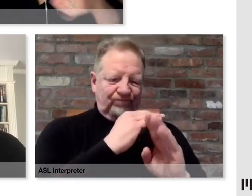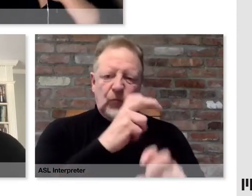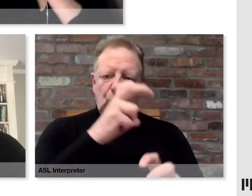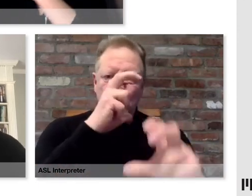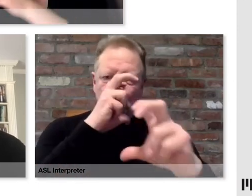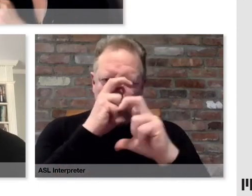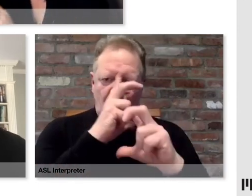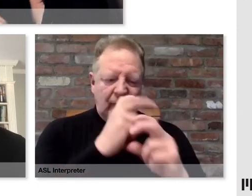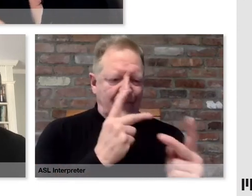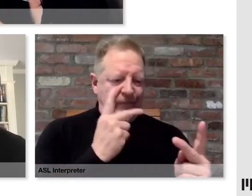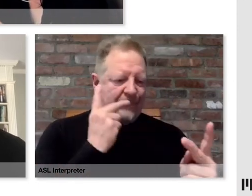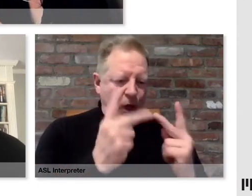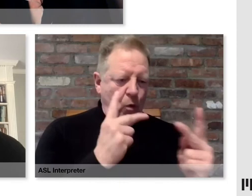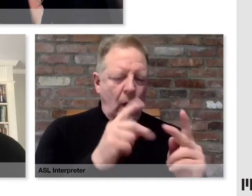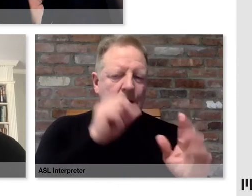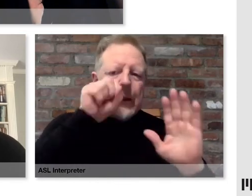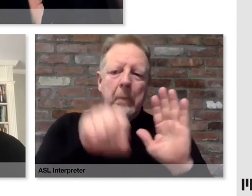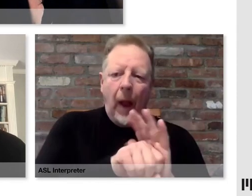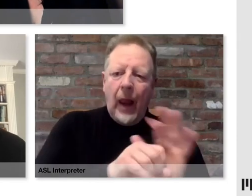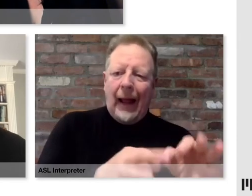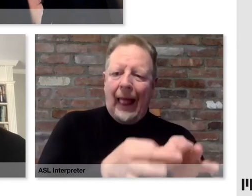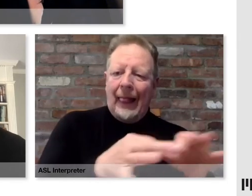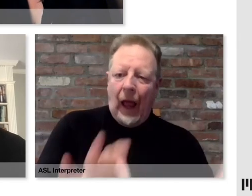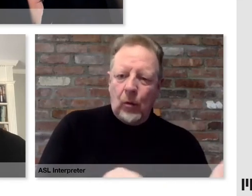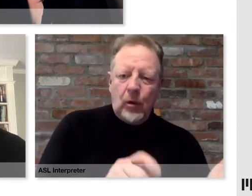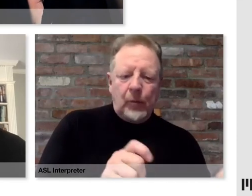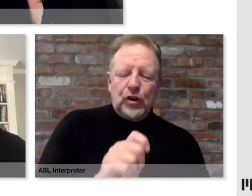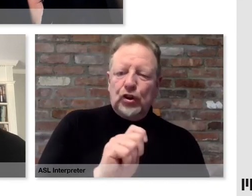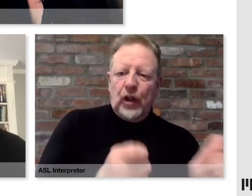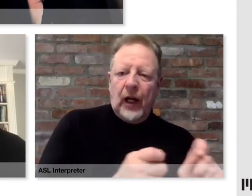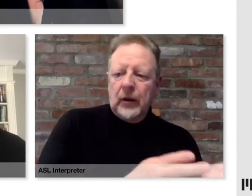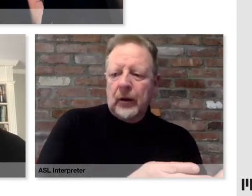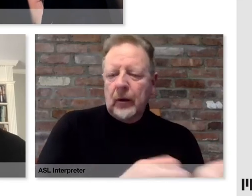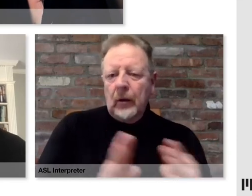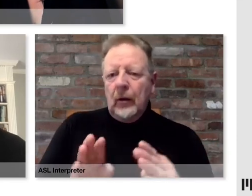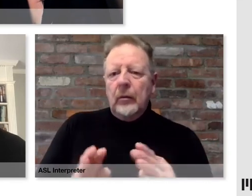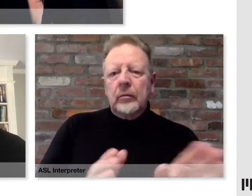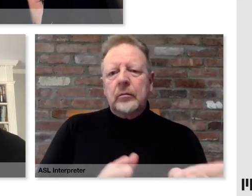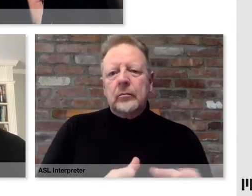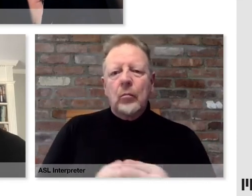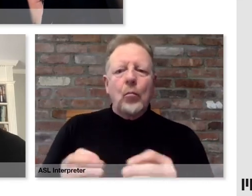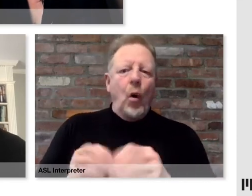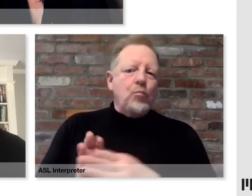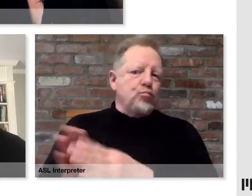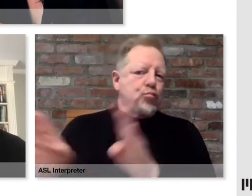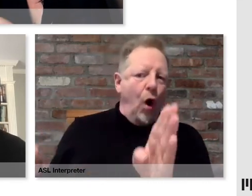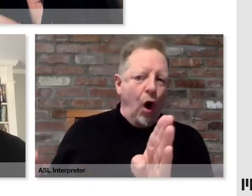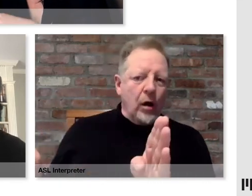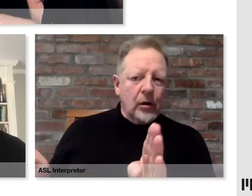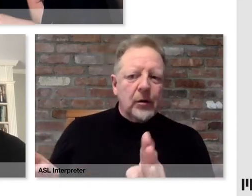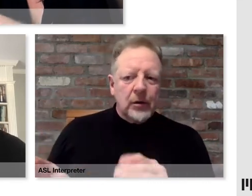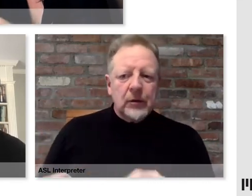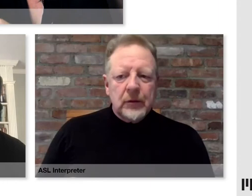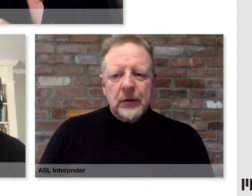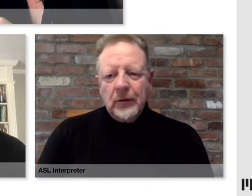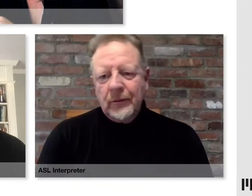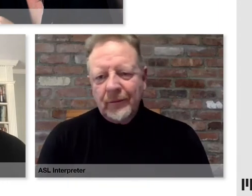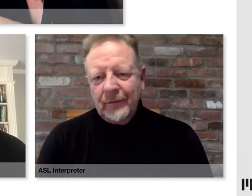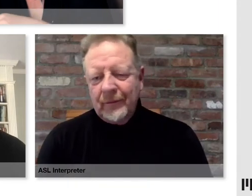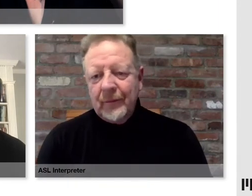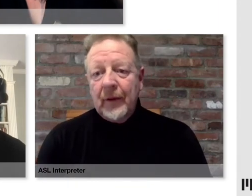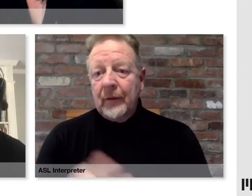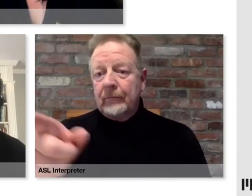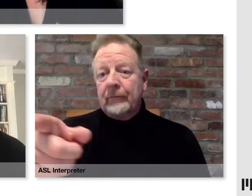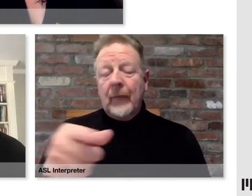visual symbolic languages? I don't know that Brenda wants to add something, but